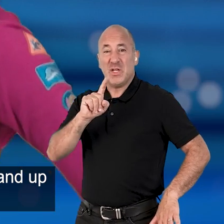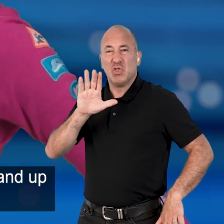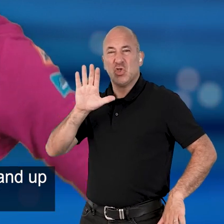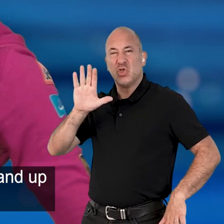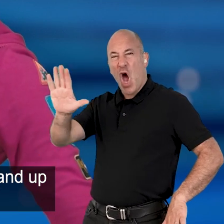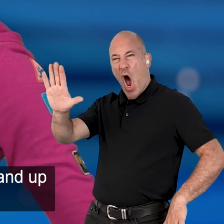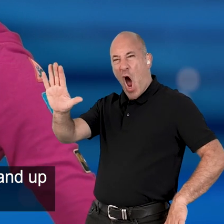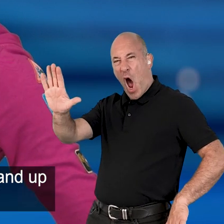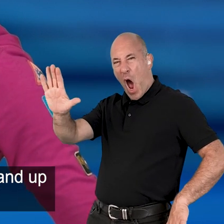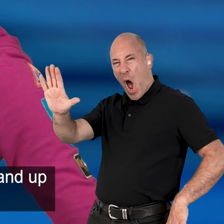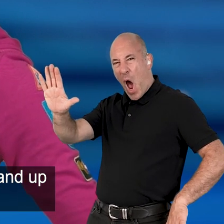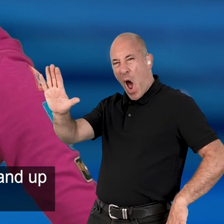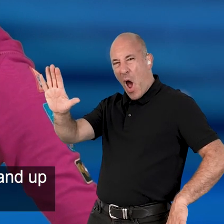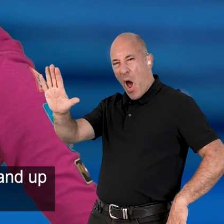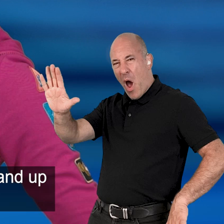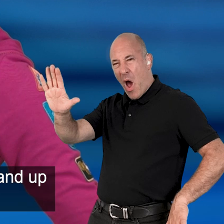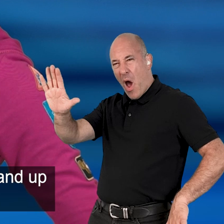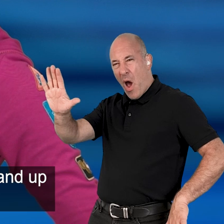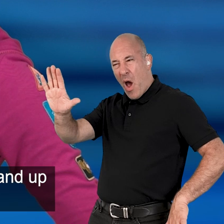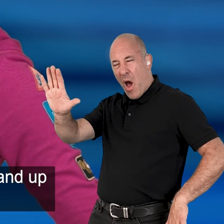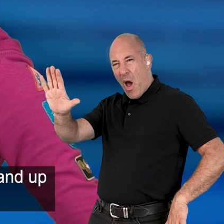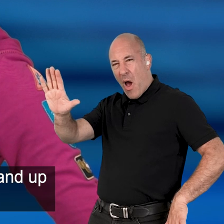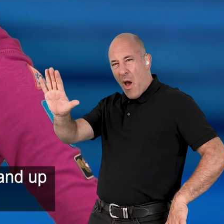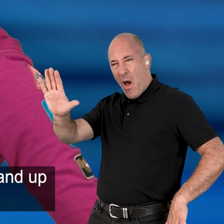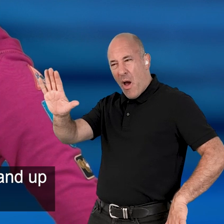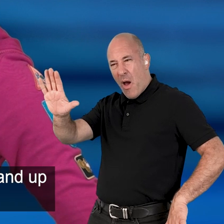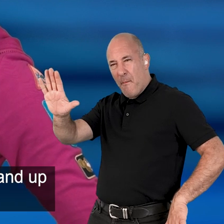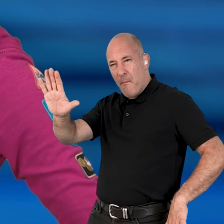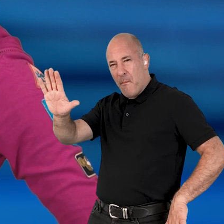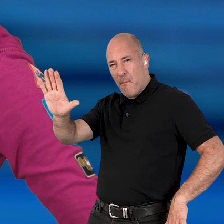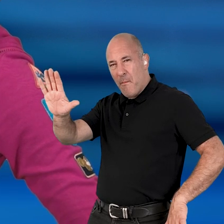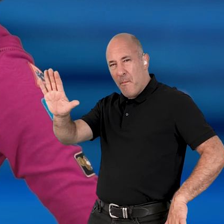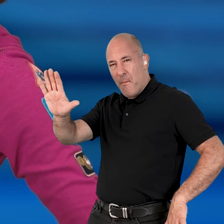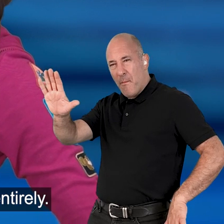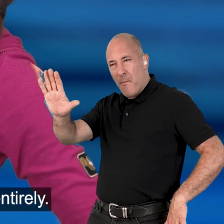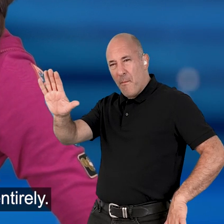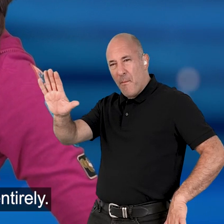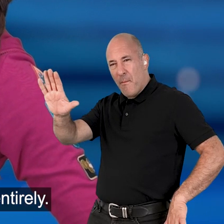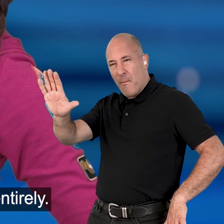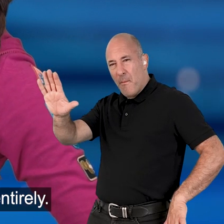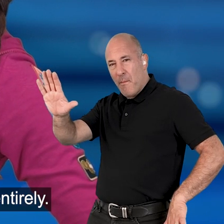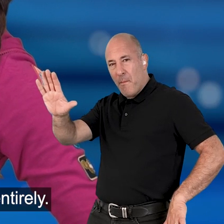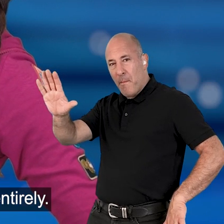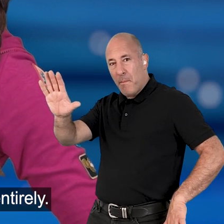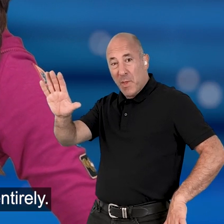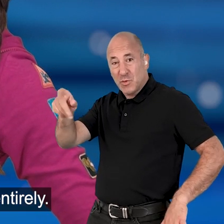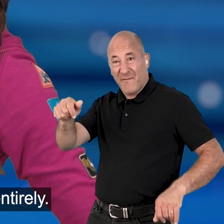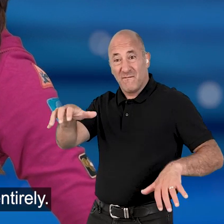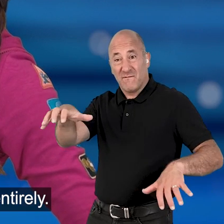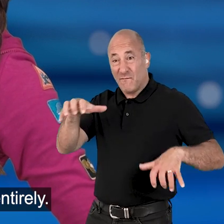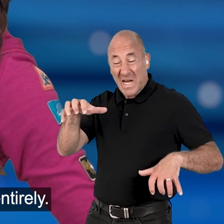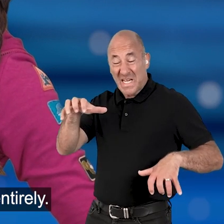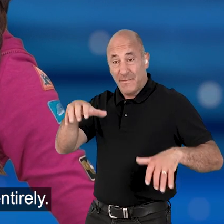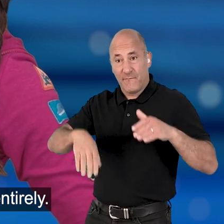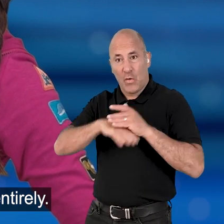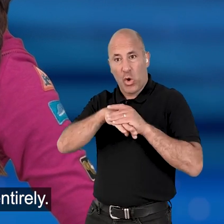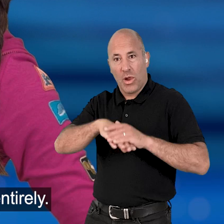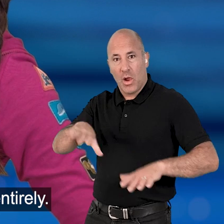says, "Stop!" As she does this, she